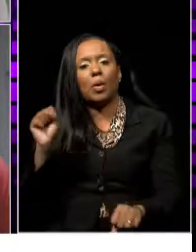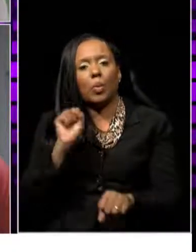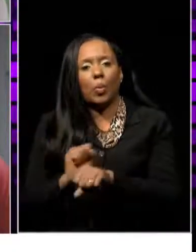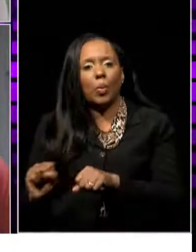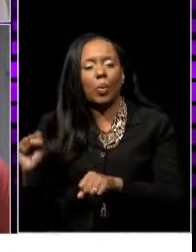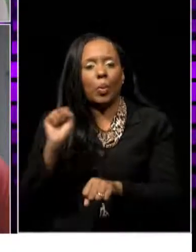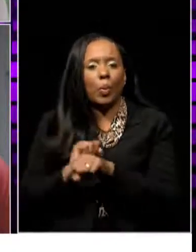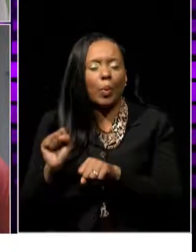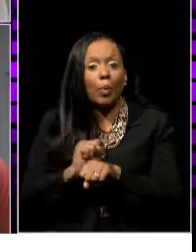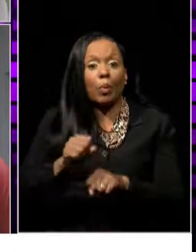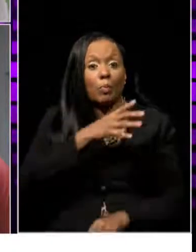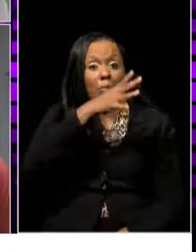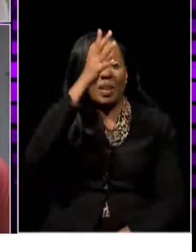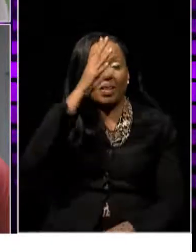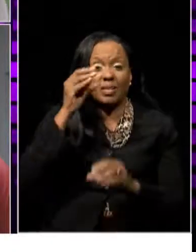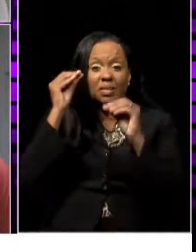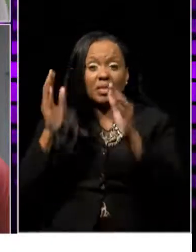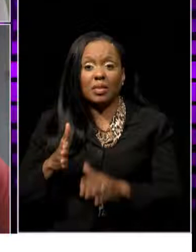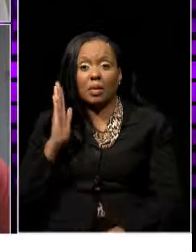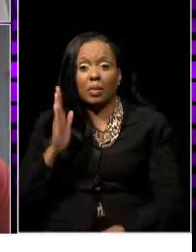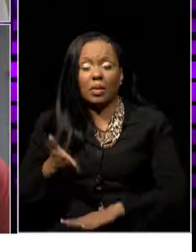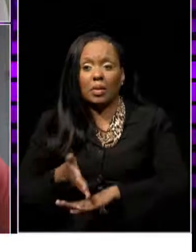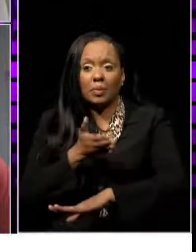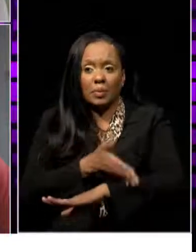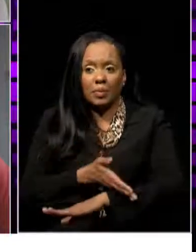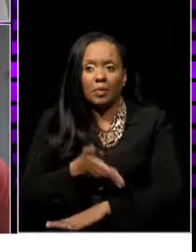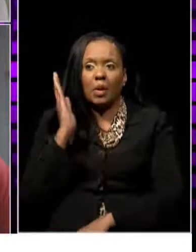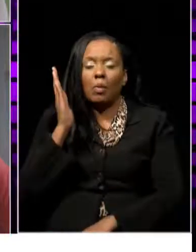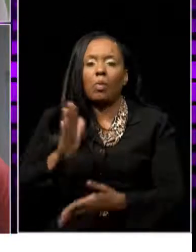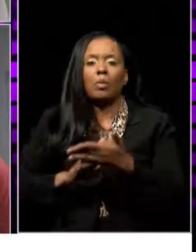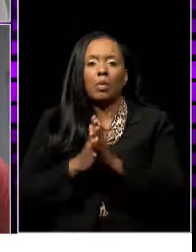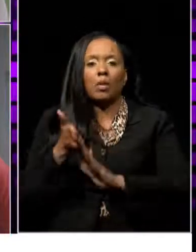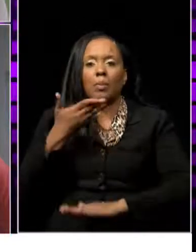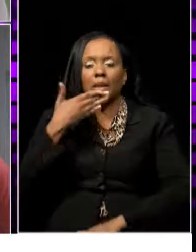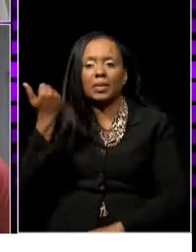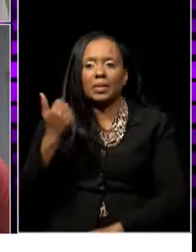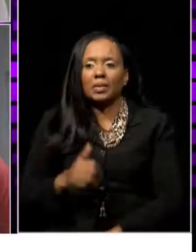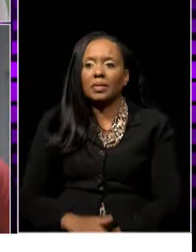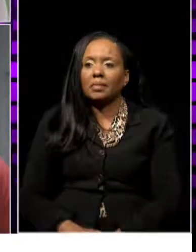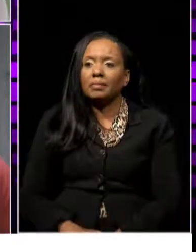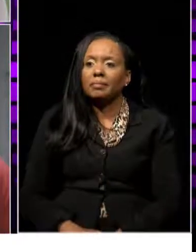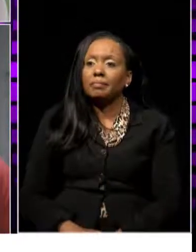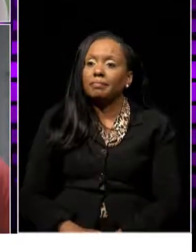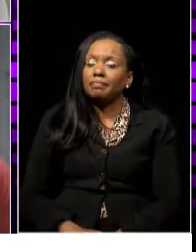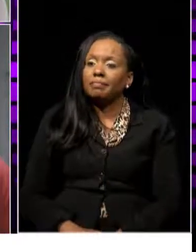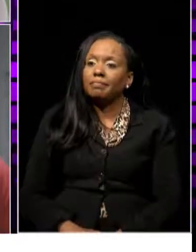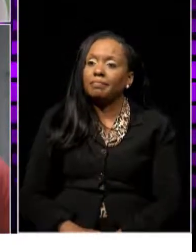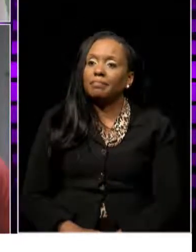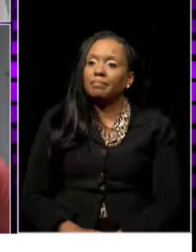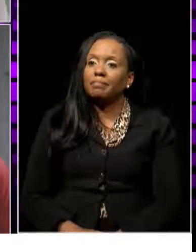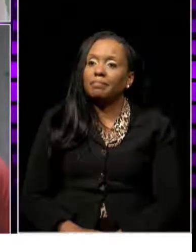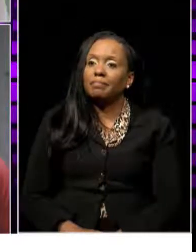teachers and parents will improve, and we will get better at it. Thank you. Ms. Fergus?